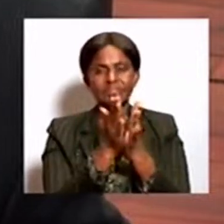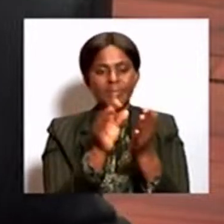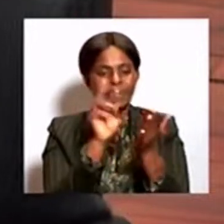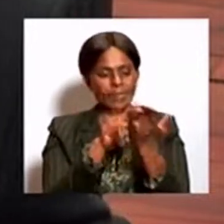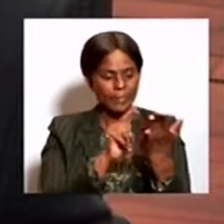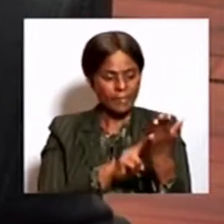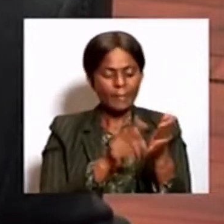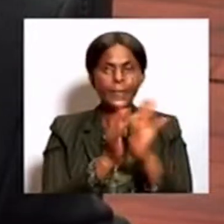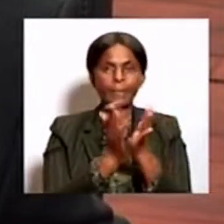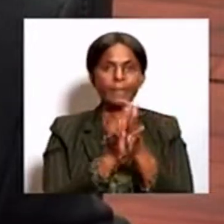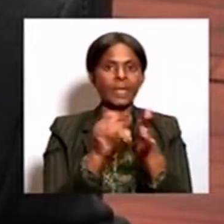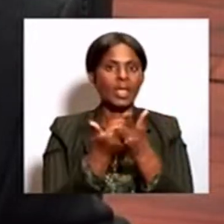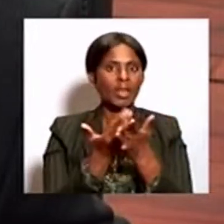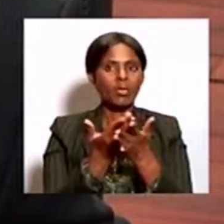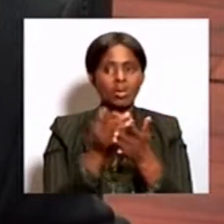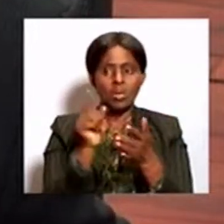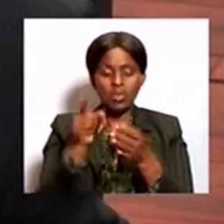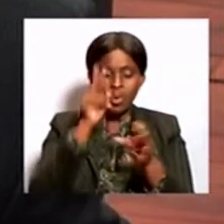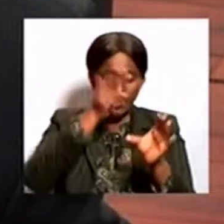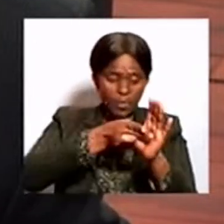How?